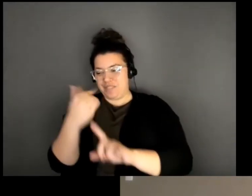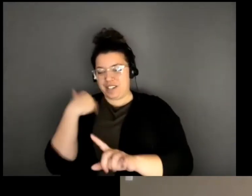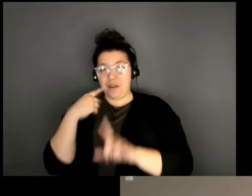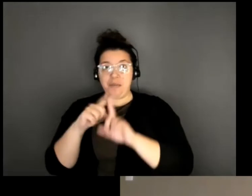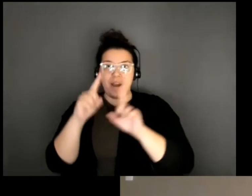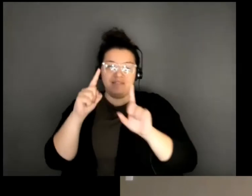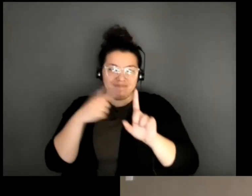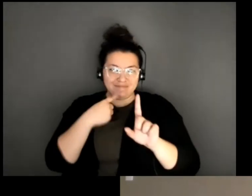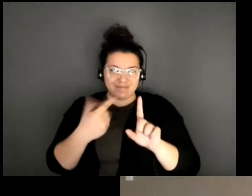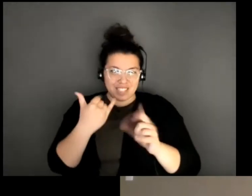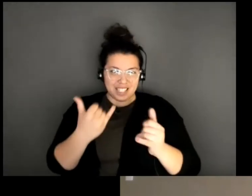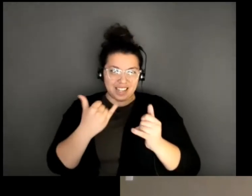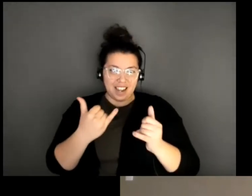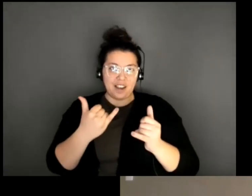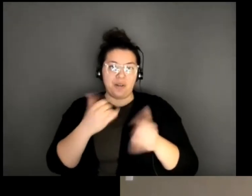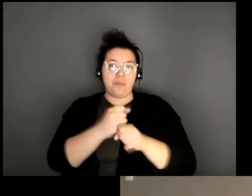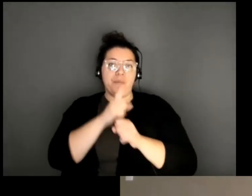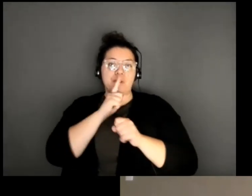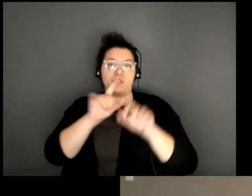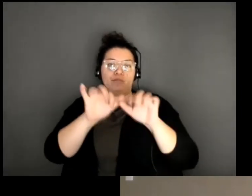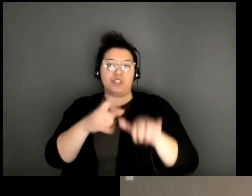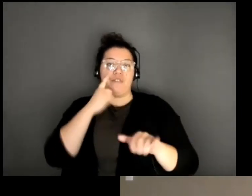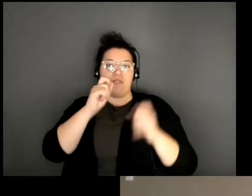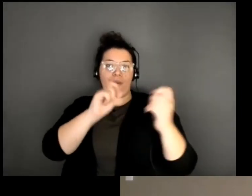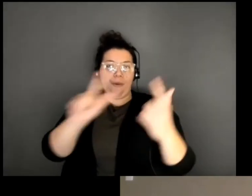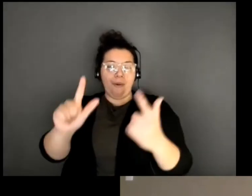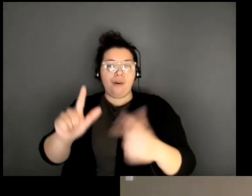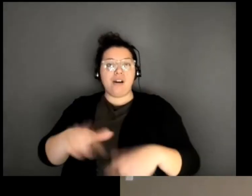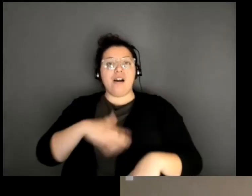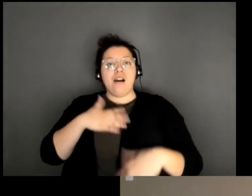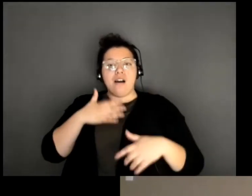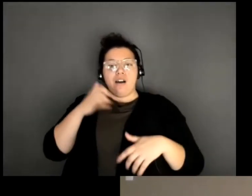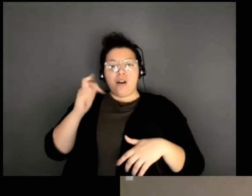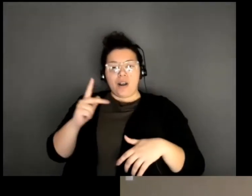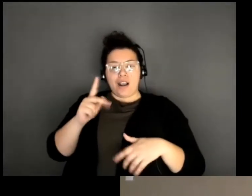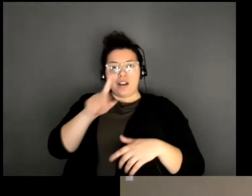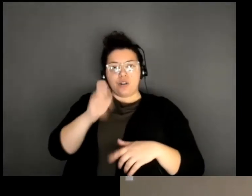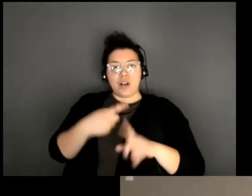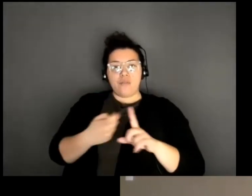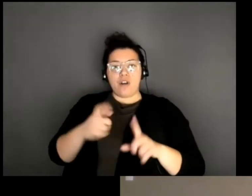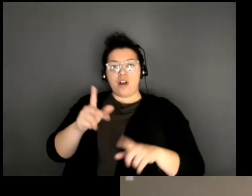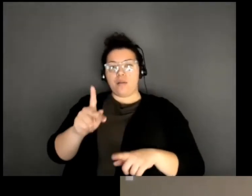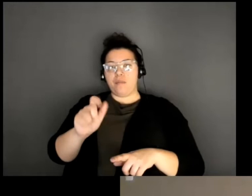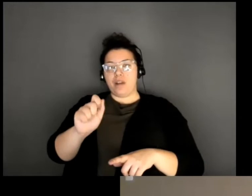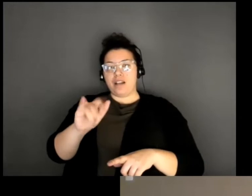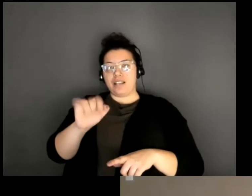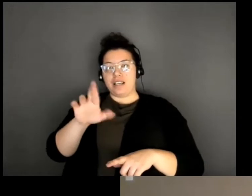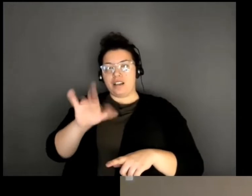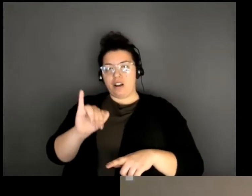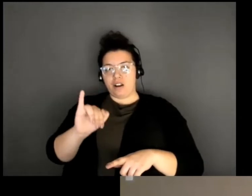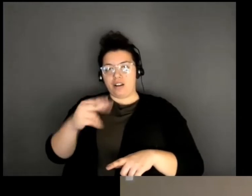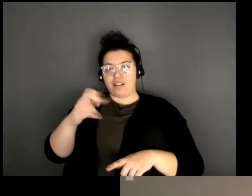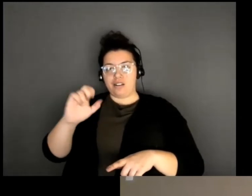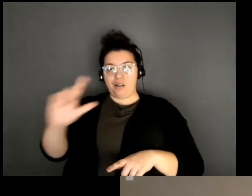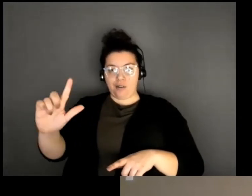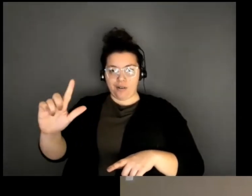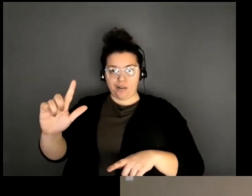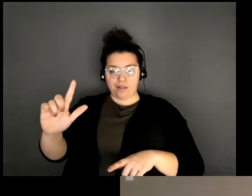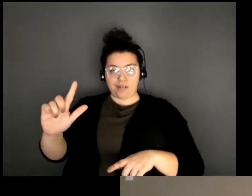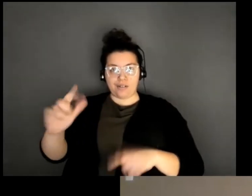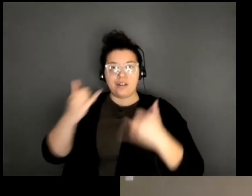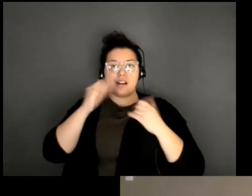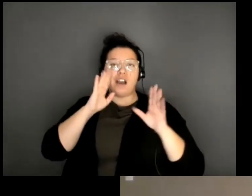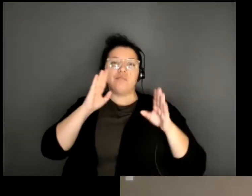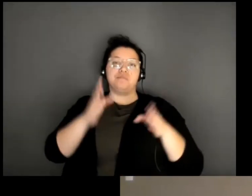And so question here from, I hope I'm saying the name right, apologize if not, Kayari Hall. Let's get back to the interns for a second. I know